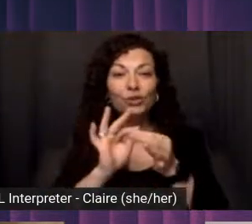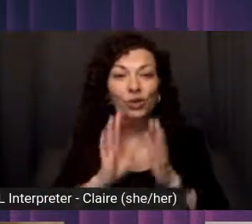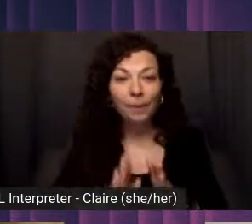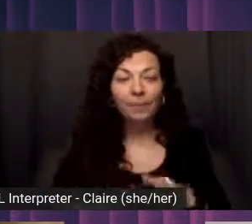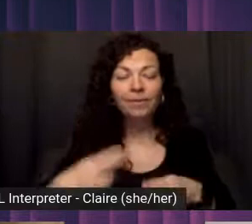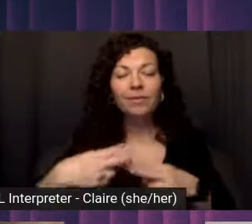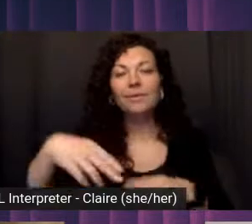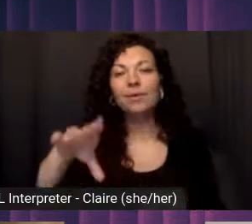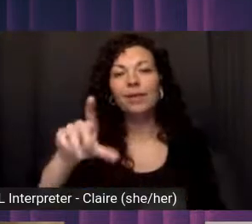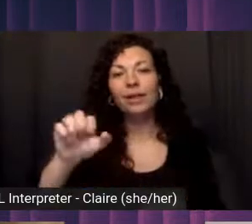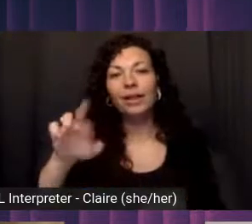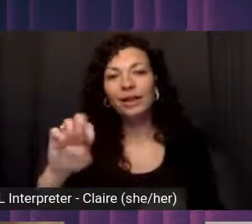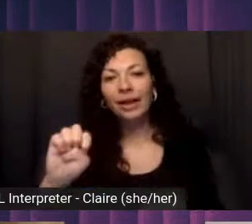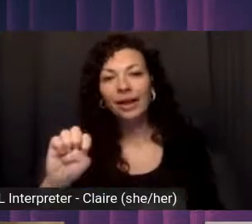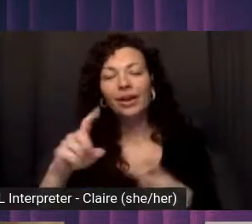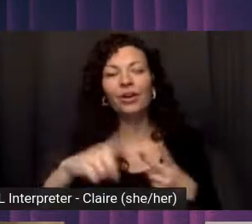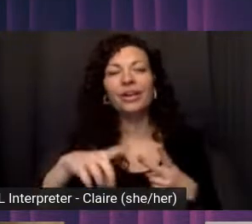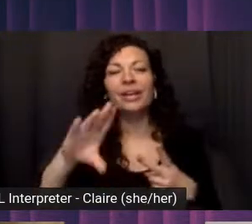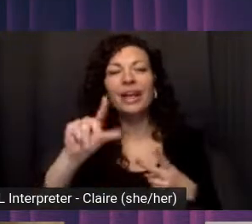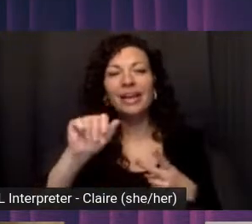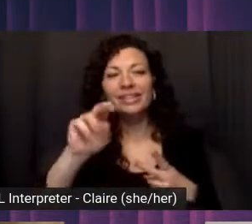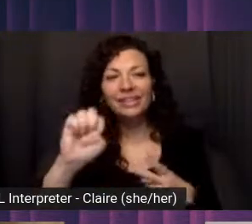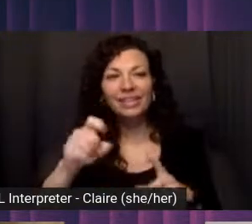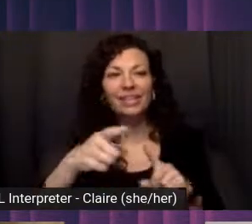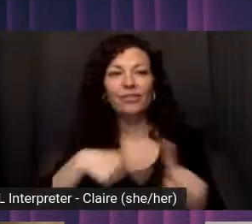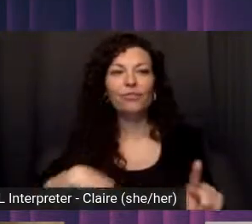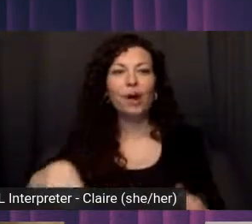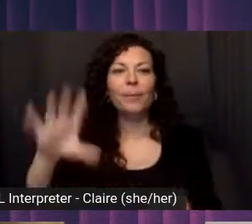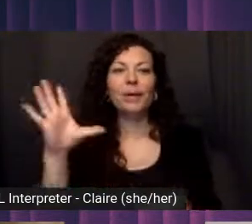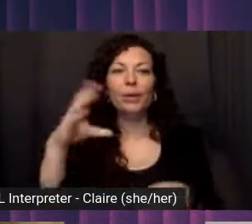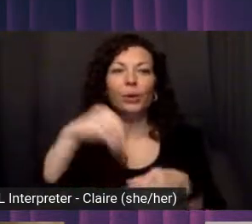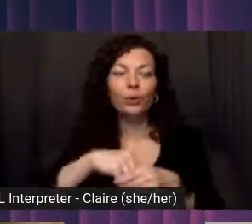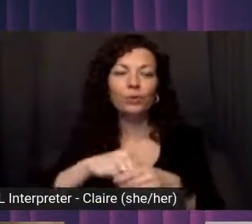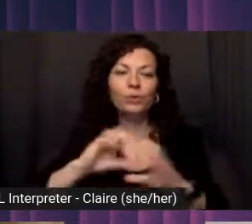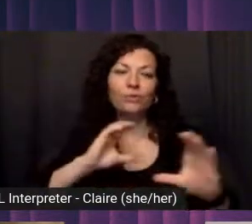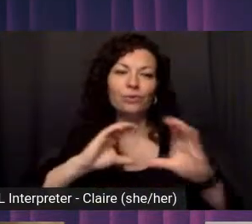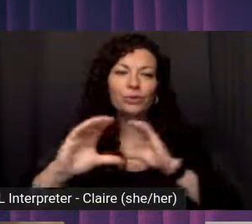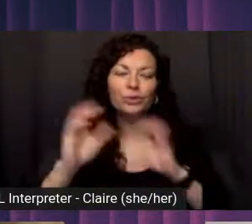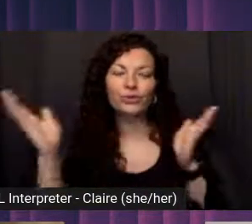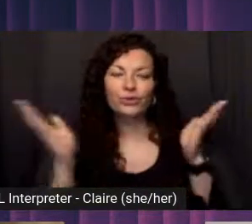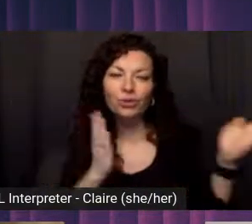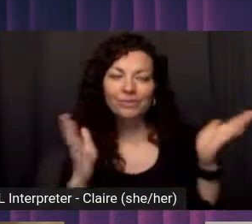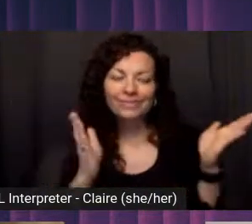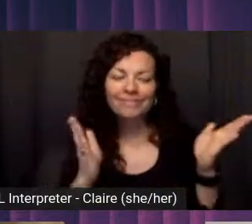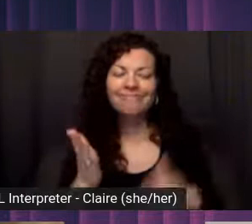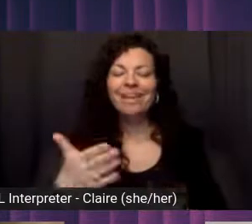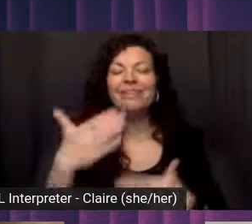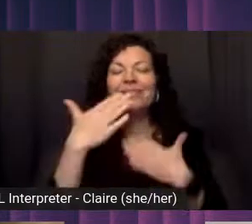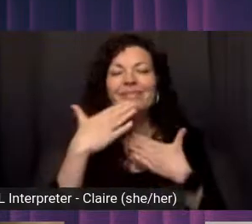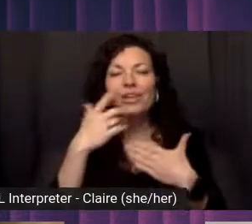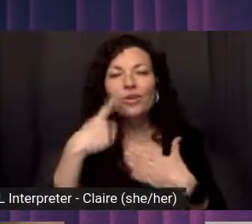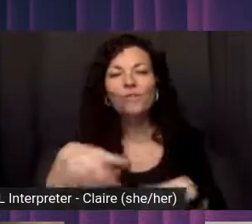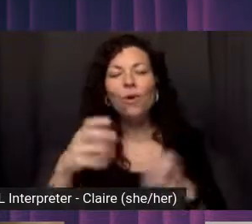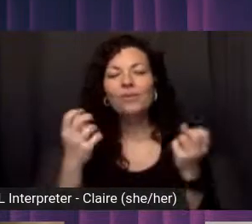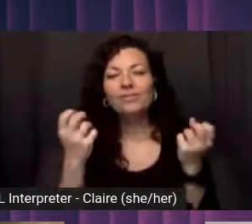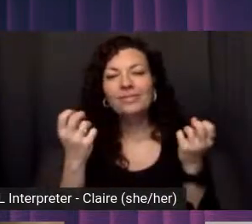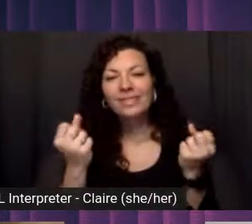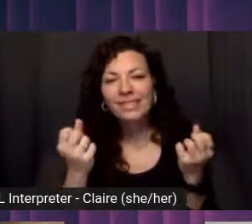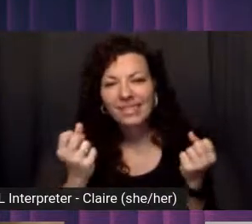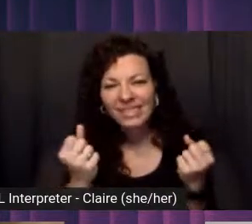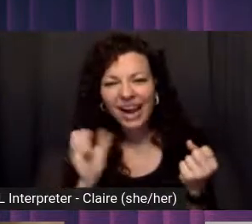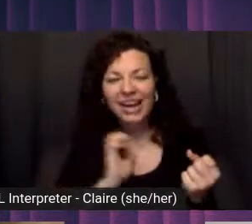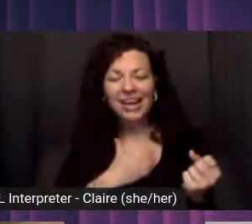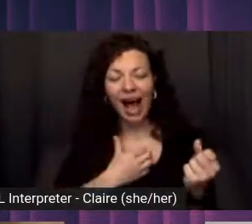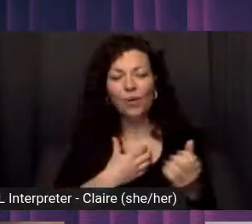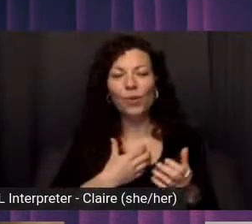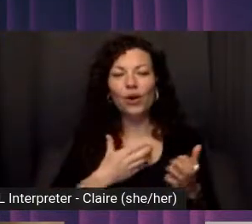Claire and Cassie from Inclusive Communication Services. Thank you for so beautifully signing the